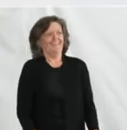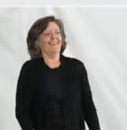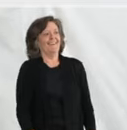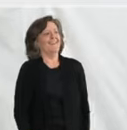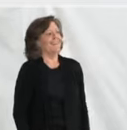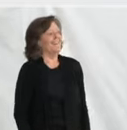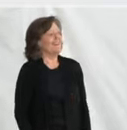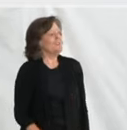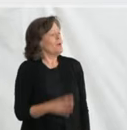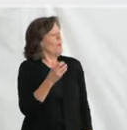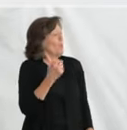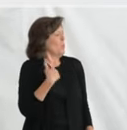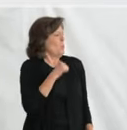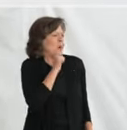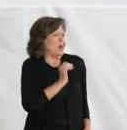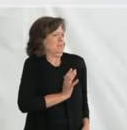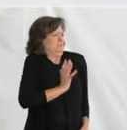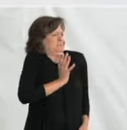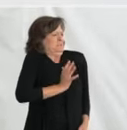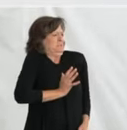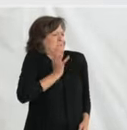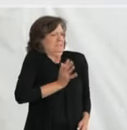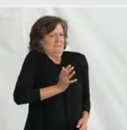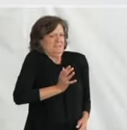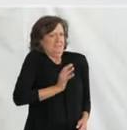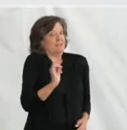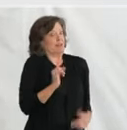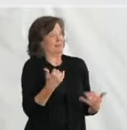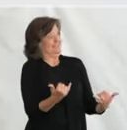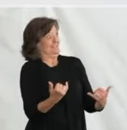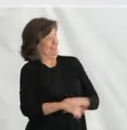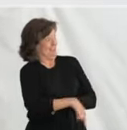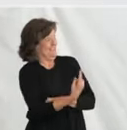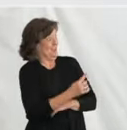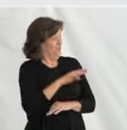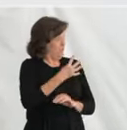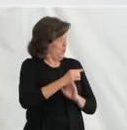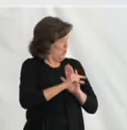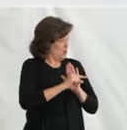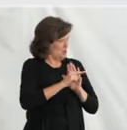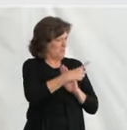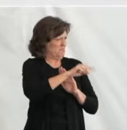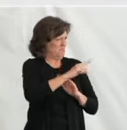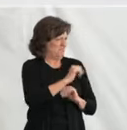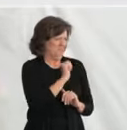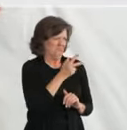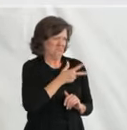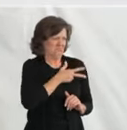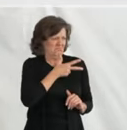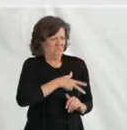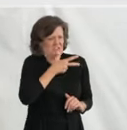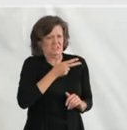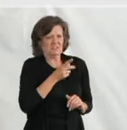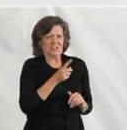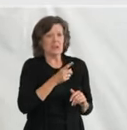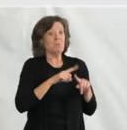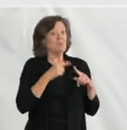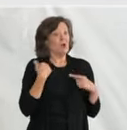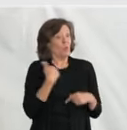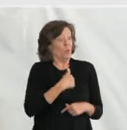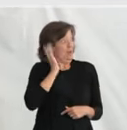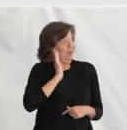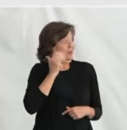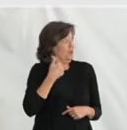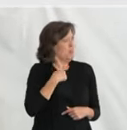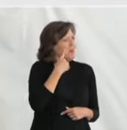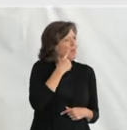we were not as sophisticated as fourth graders are today. We didn't know where to draw the line between fact and fantasy,